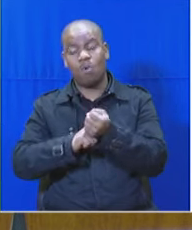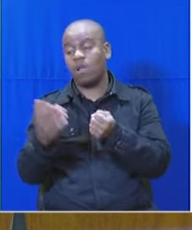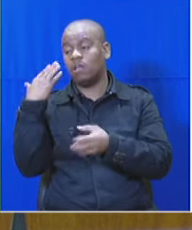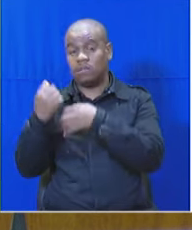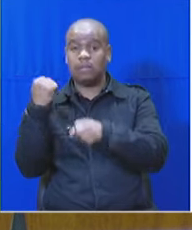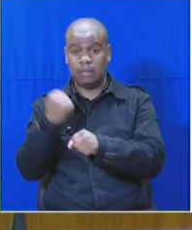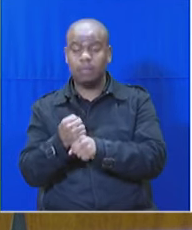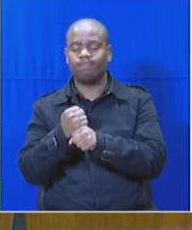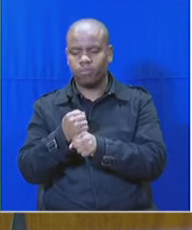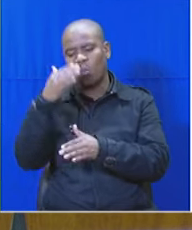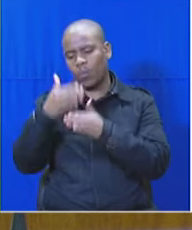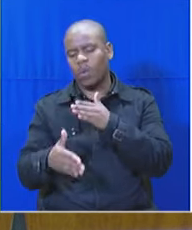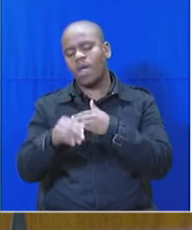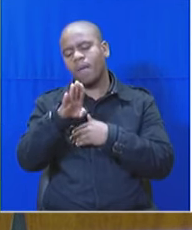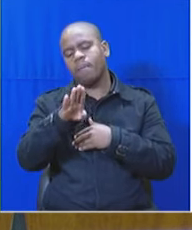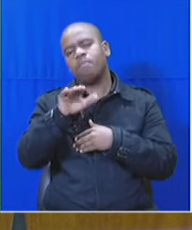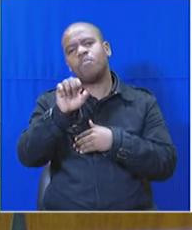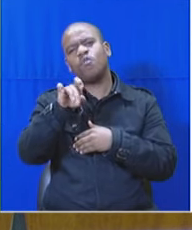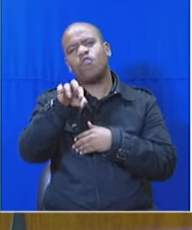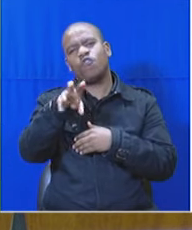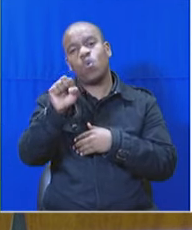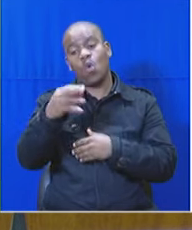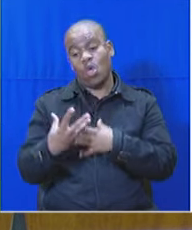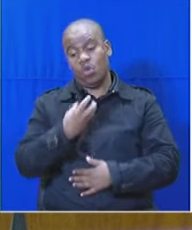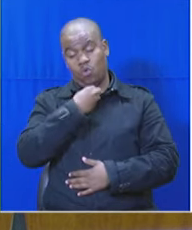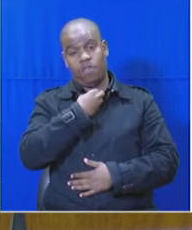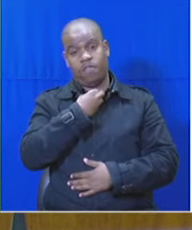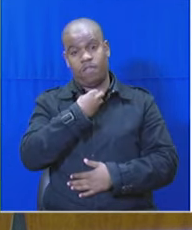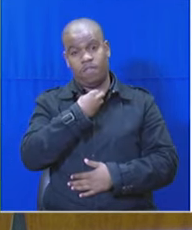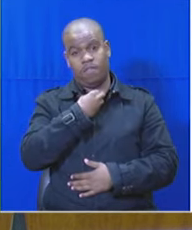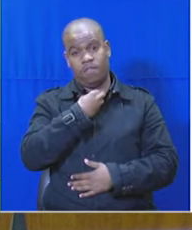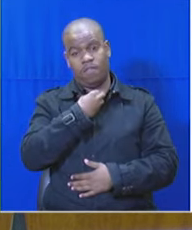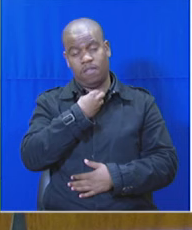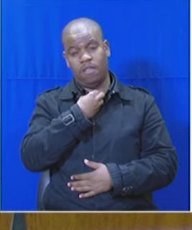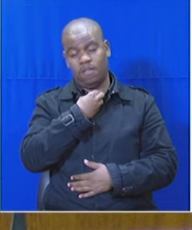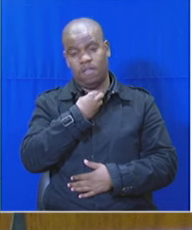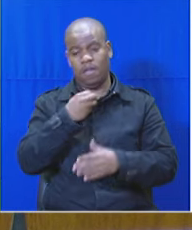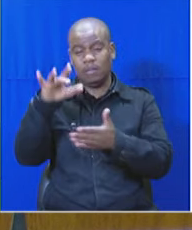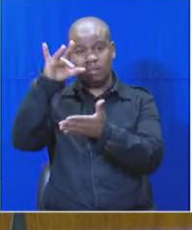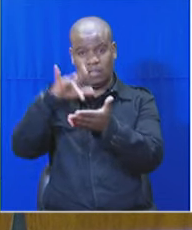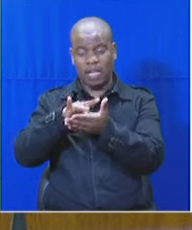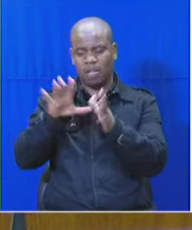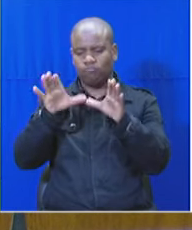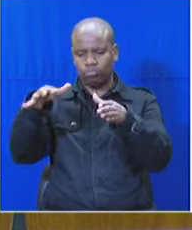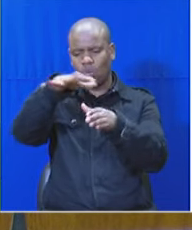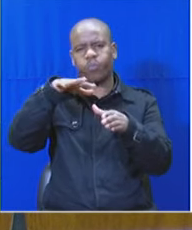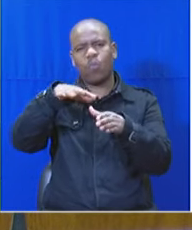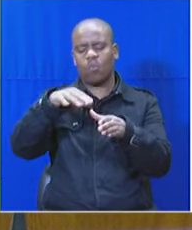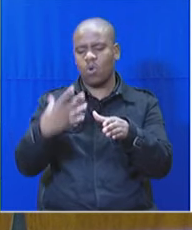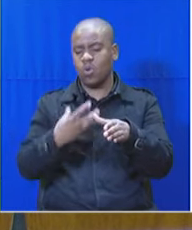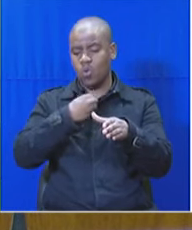year is the Beaufort West Youth Hub. It consists of a TVET college for the youth, community swimming